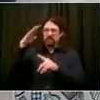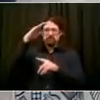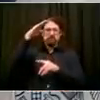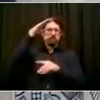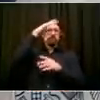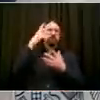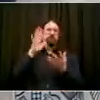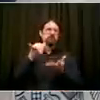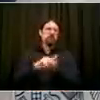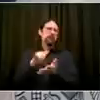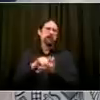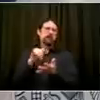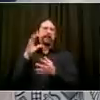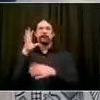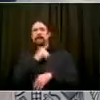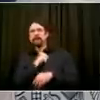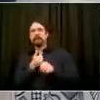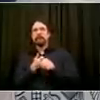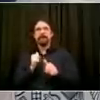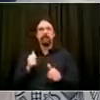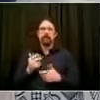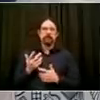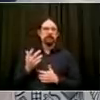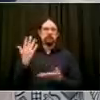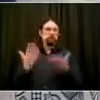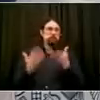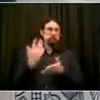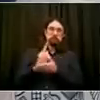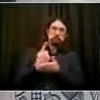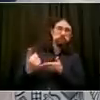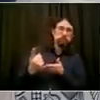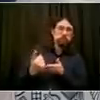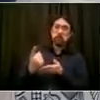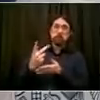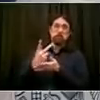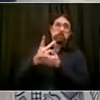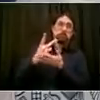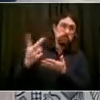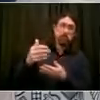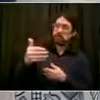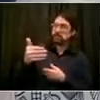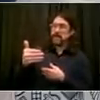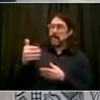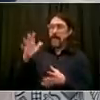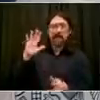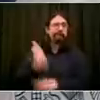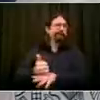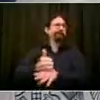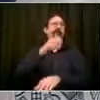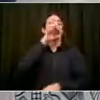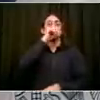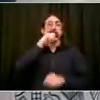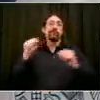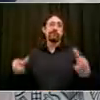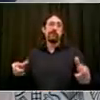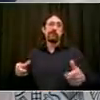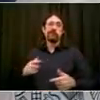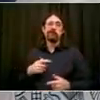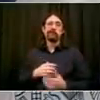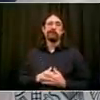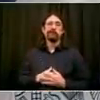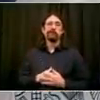we're in that orange zone status. I'm sorry to say that, but that's the blunt truth. In terms of alternate side, we're going to look at that again. We don't